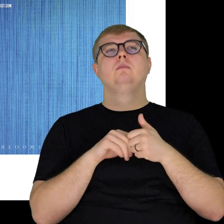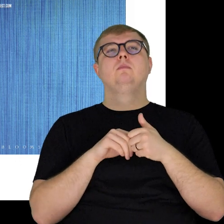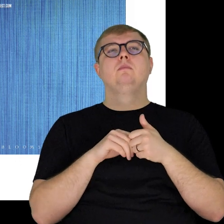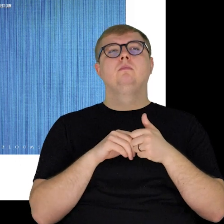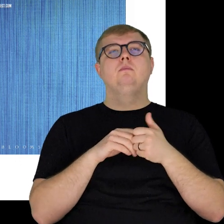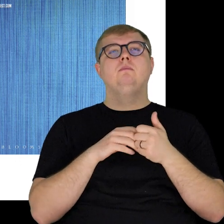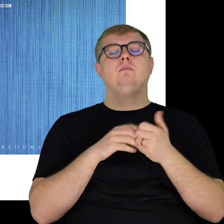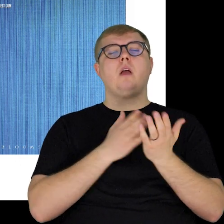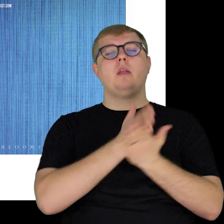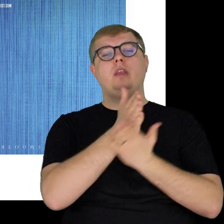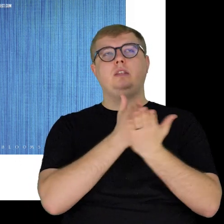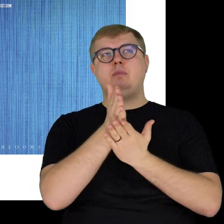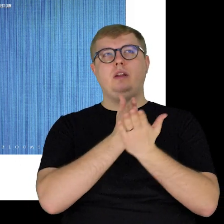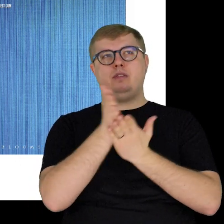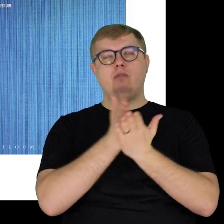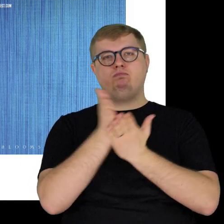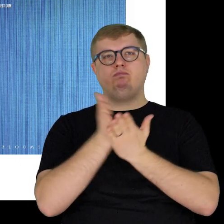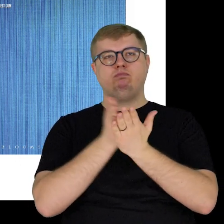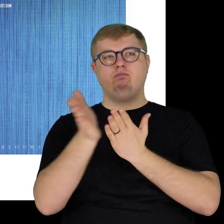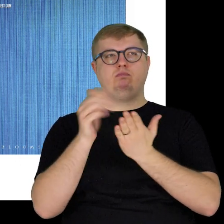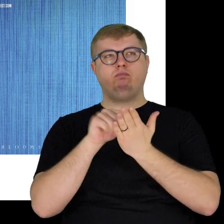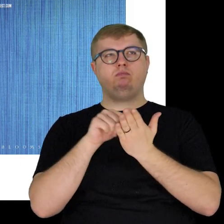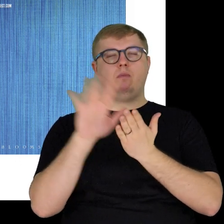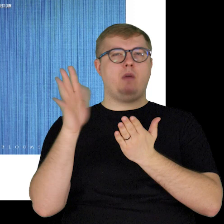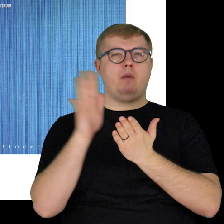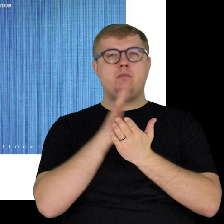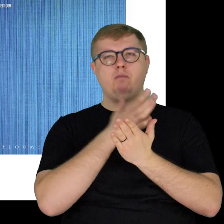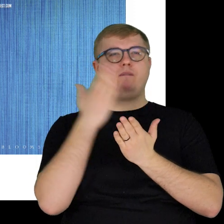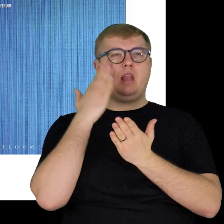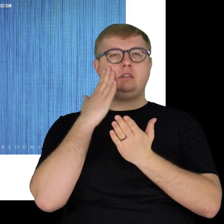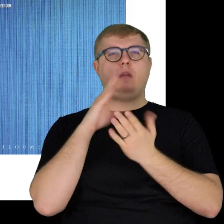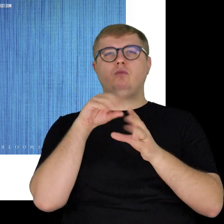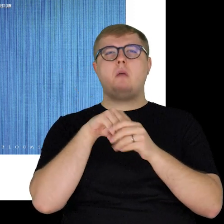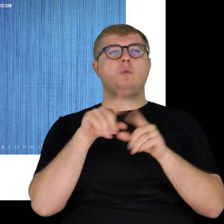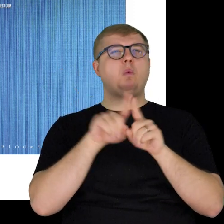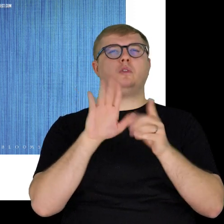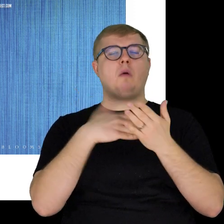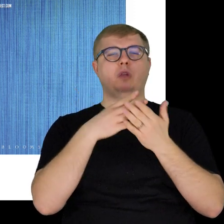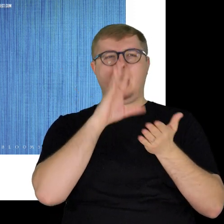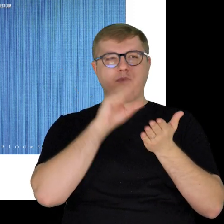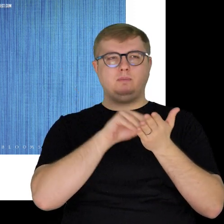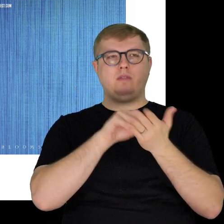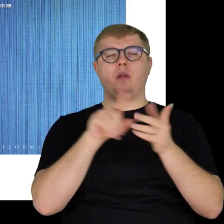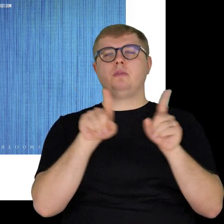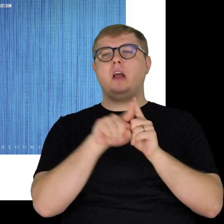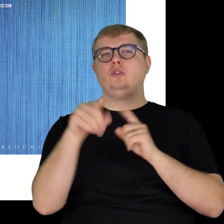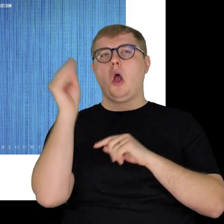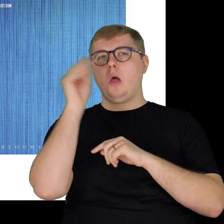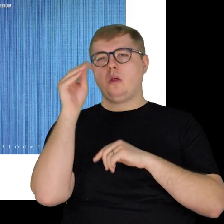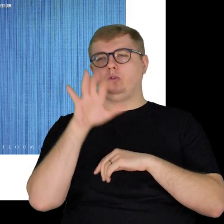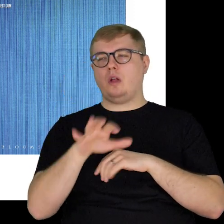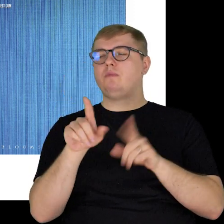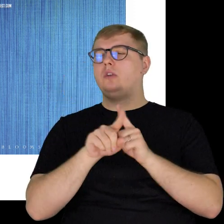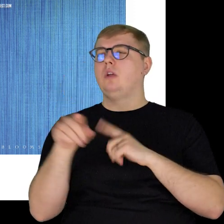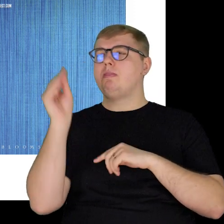that explicitly refers to the combination of epistemic and ontological approaches from social science, especially